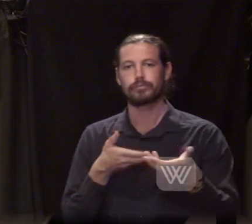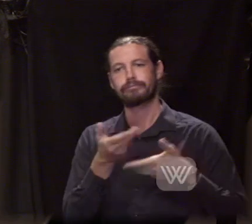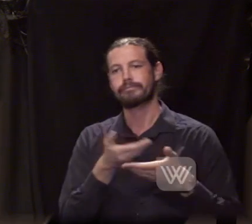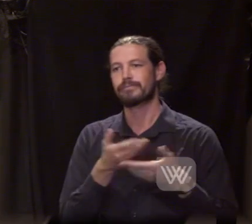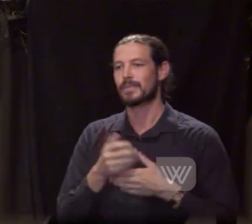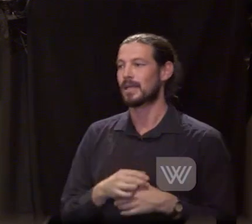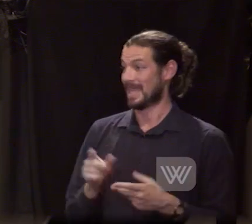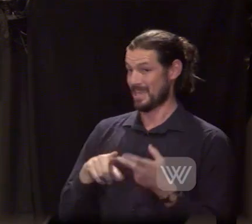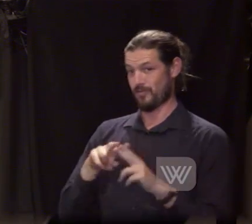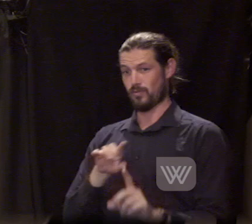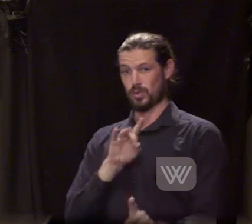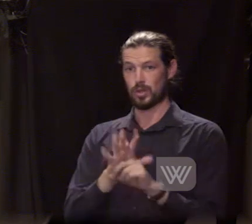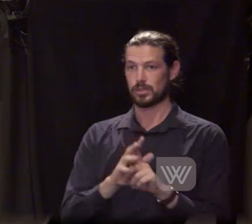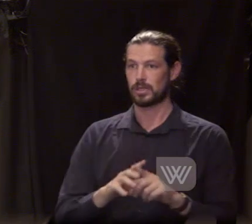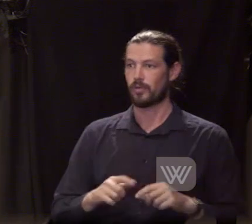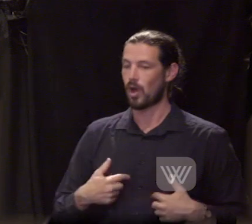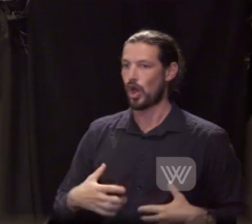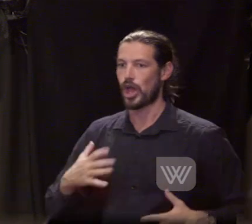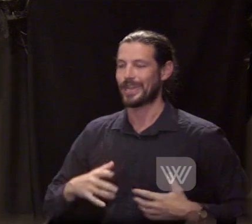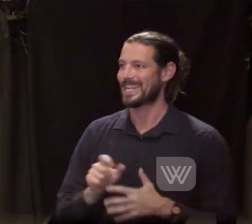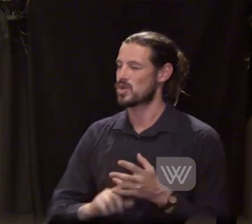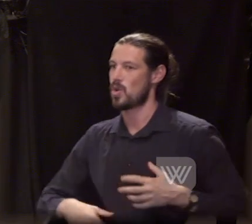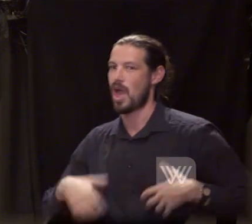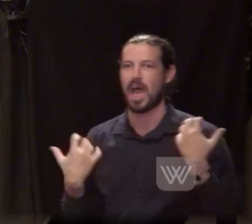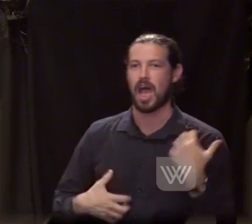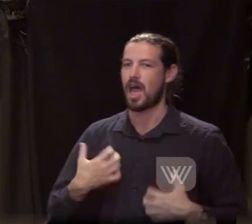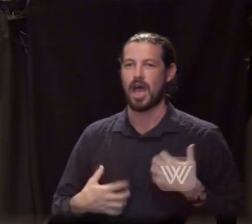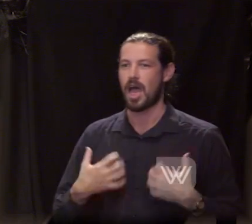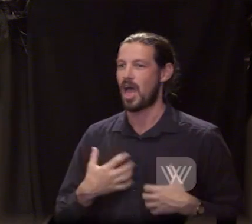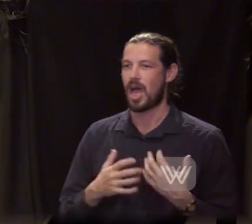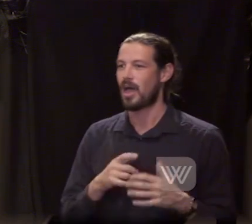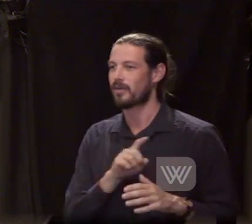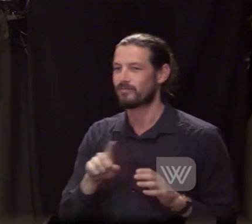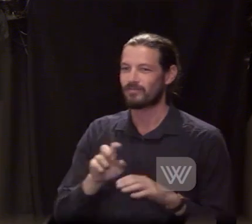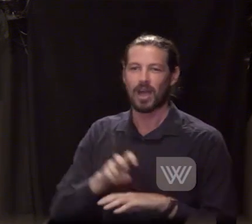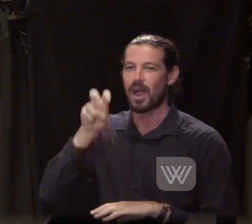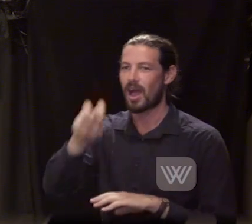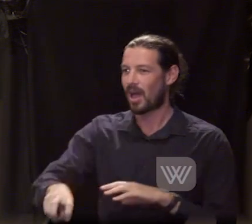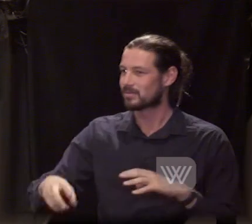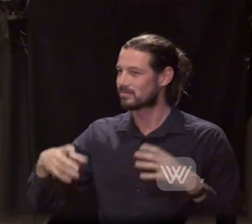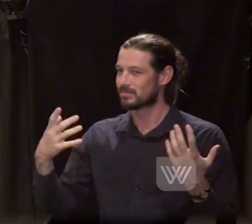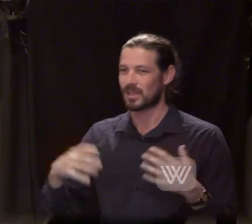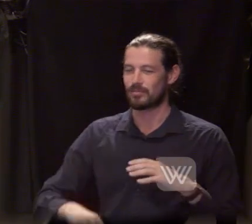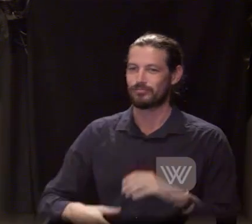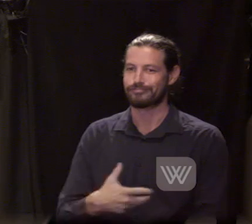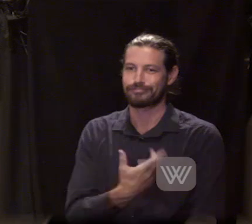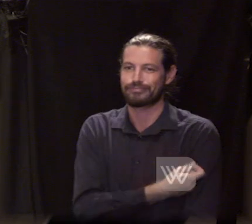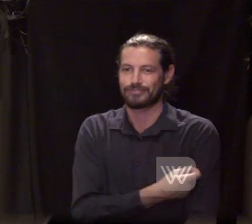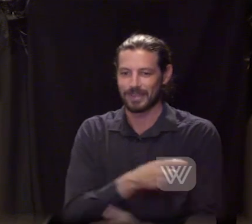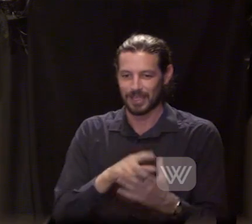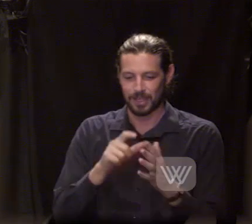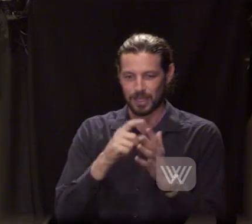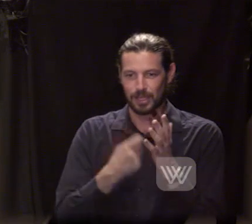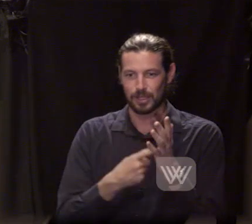that has to be an adrenaline junkie. They're not looking for adrenaline junkies anymore. They're not looking for the type A, have to be